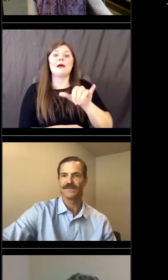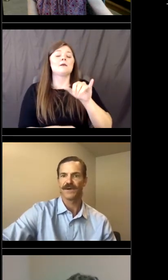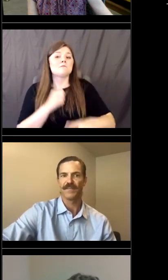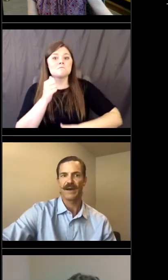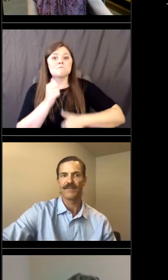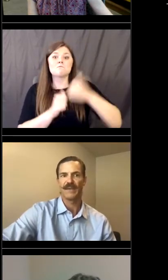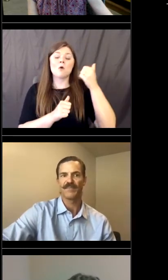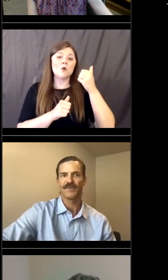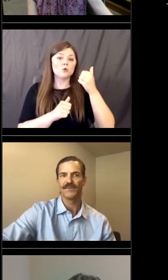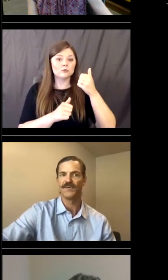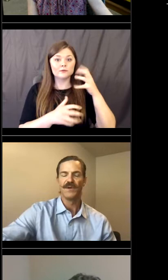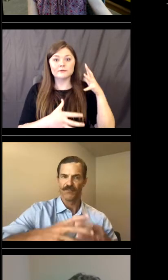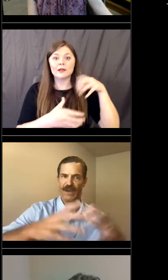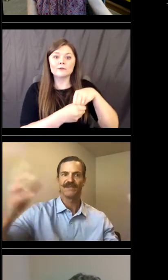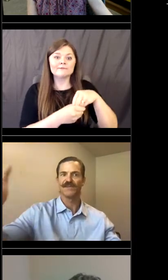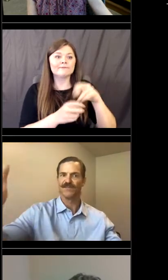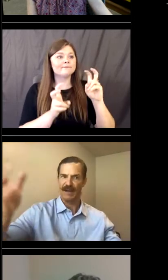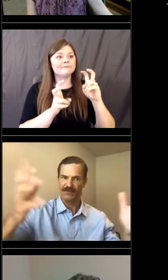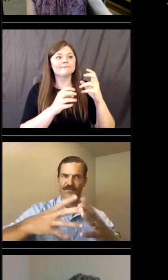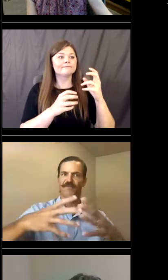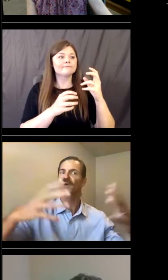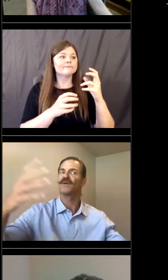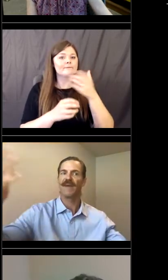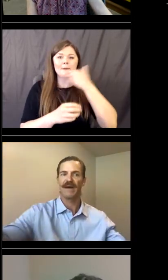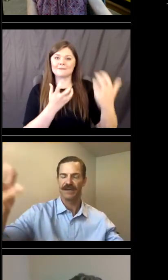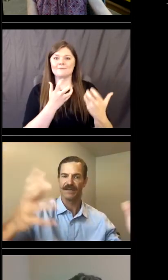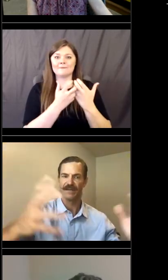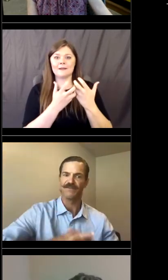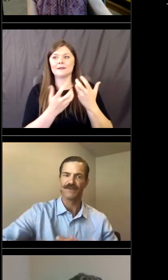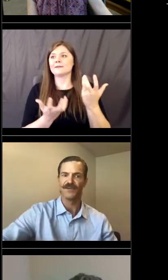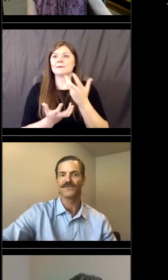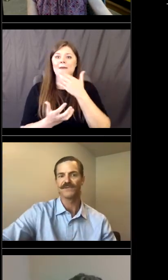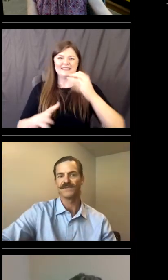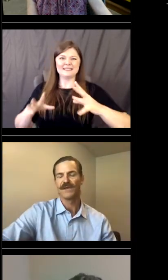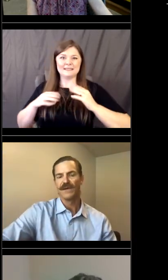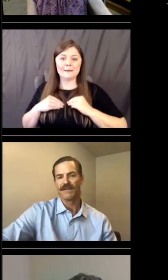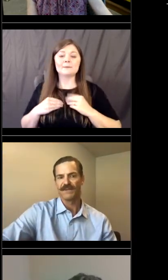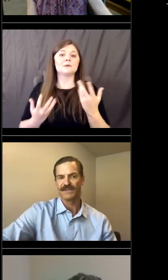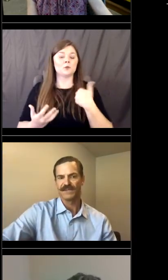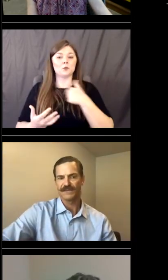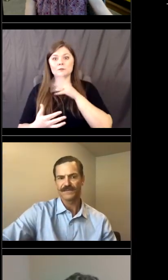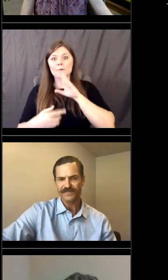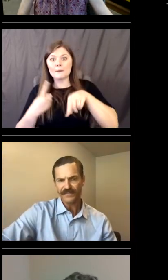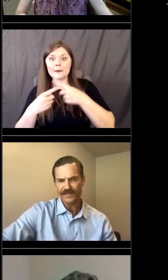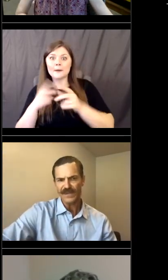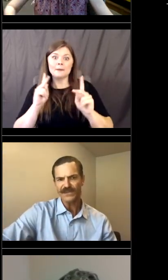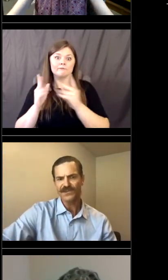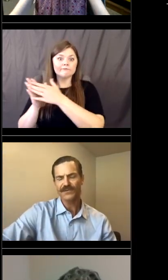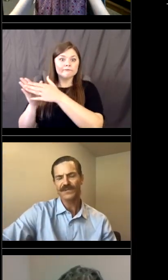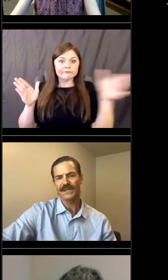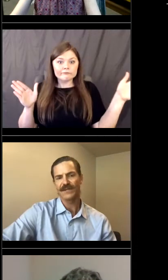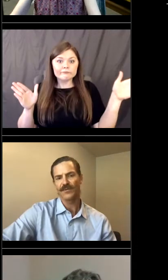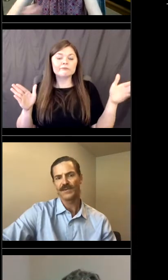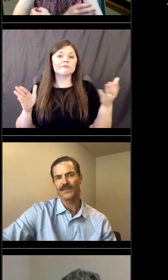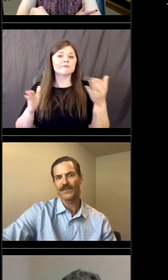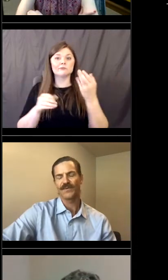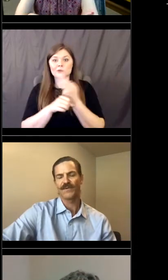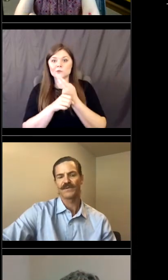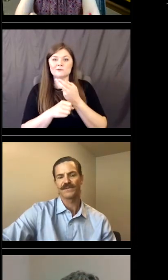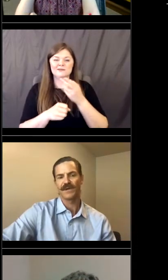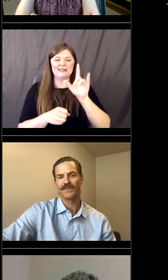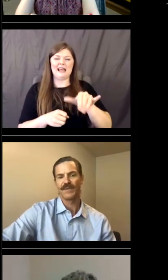ways to talk about people who range in the spectrum that we've talked about and their different uses of their senses. Generally and